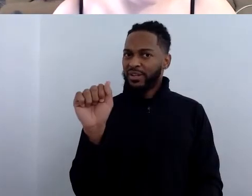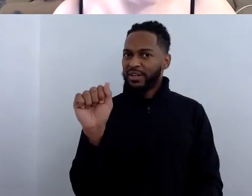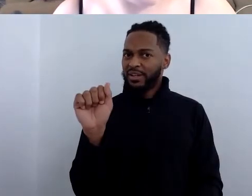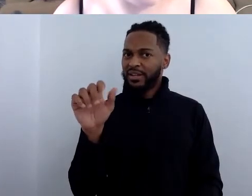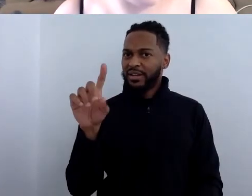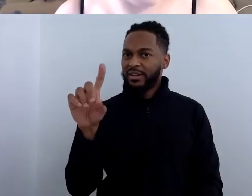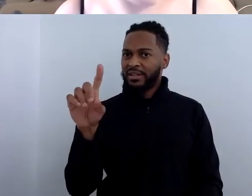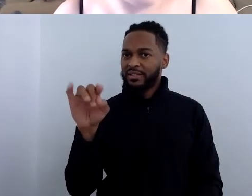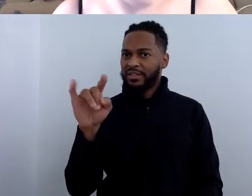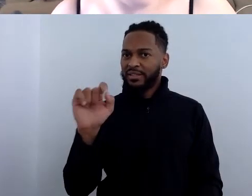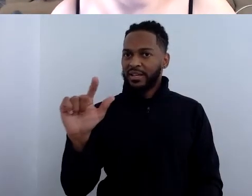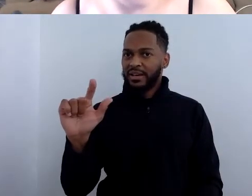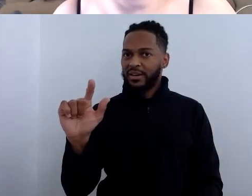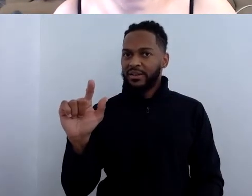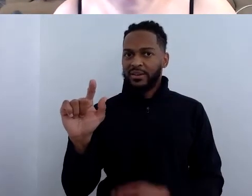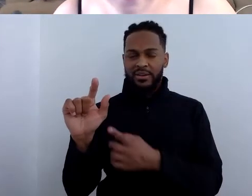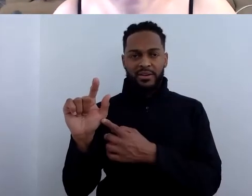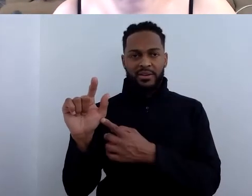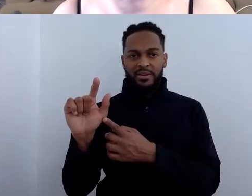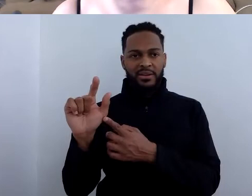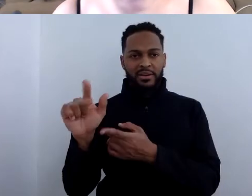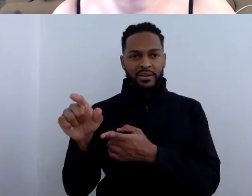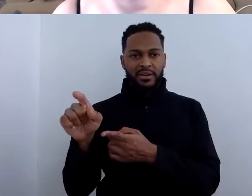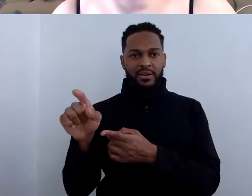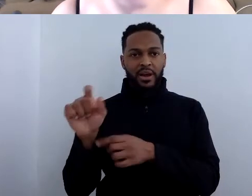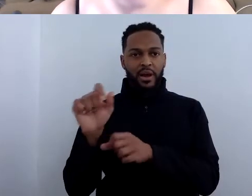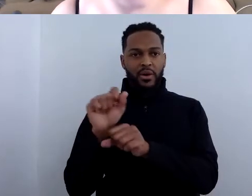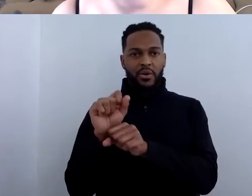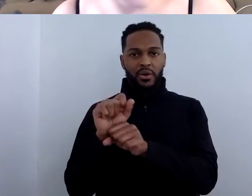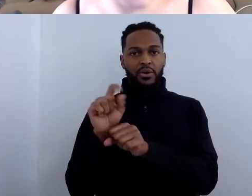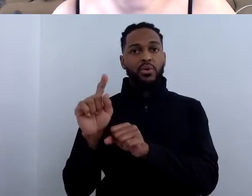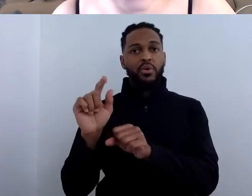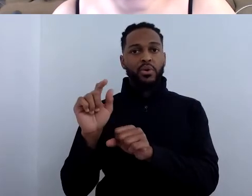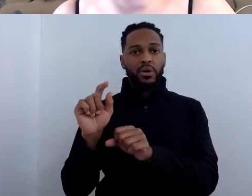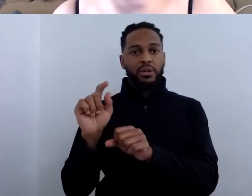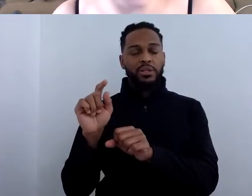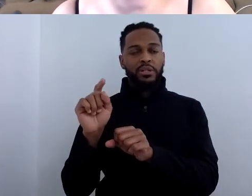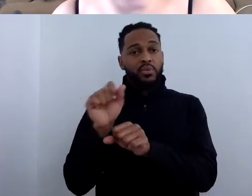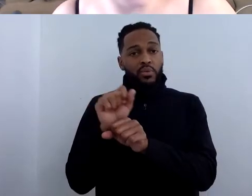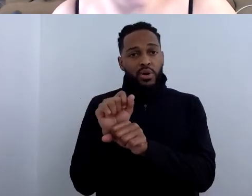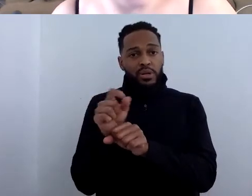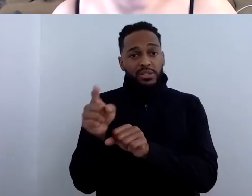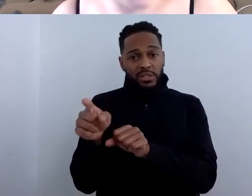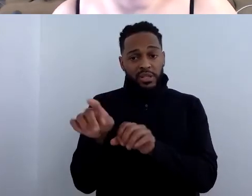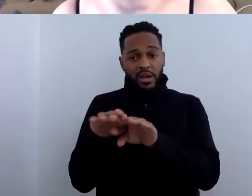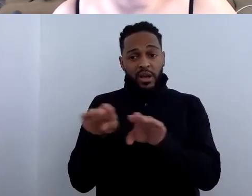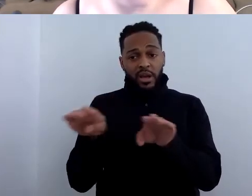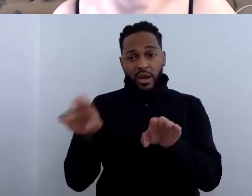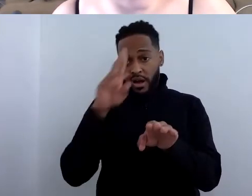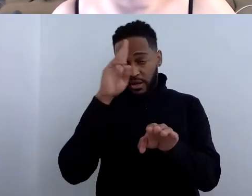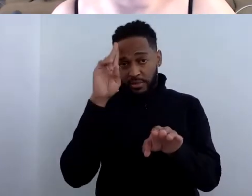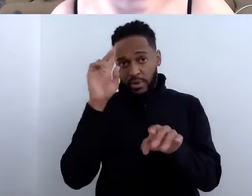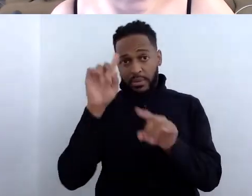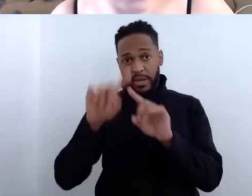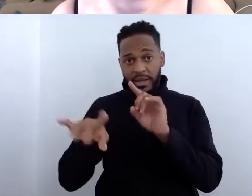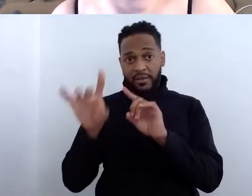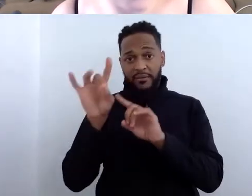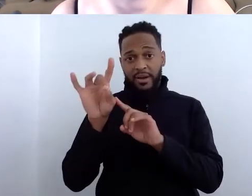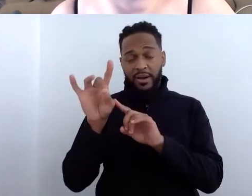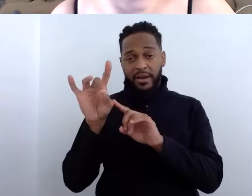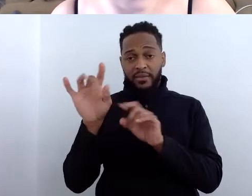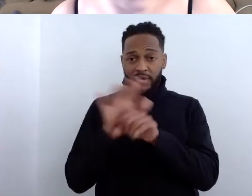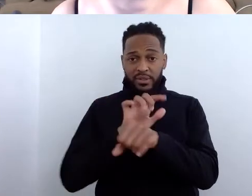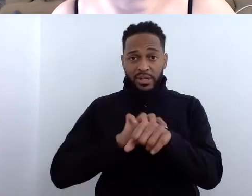worked in the hospital floor but can't get hired full time after? I just said that. You were just saying that. It's a